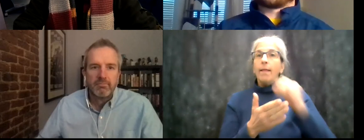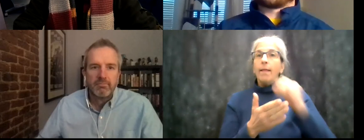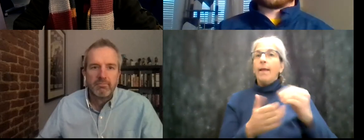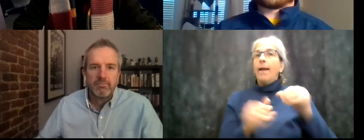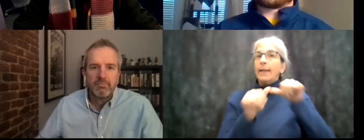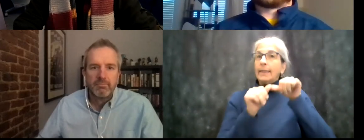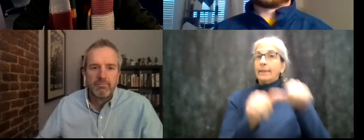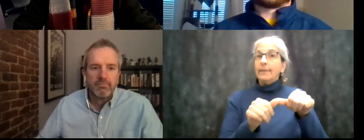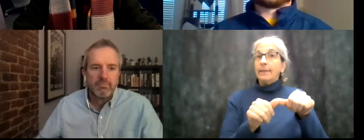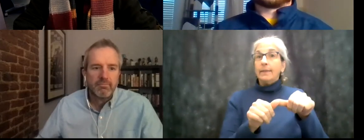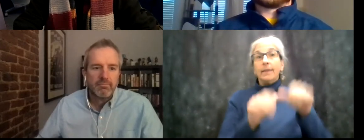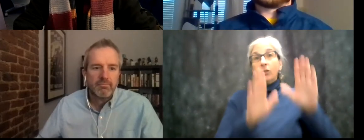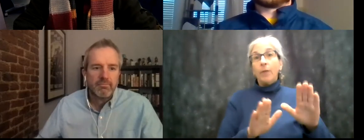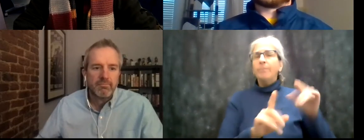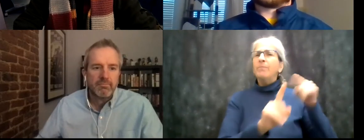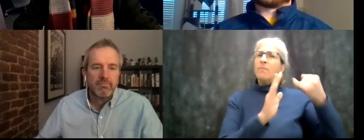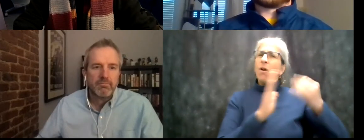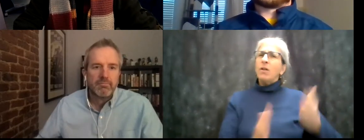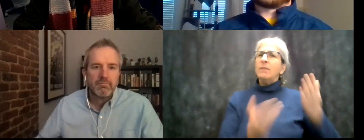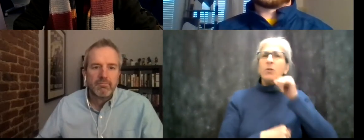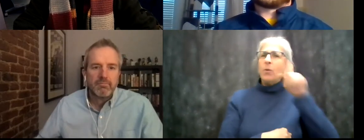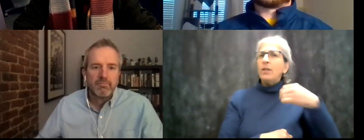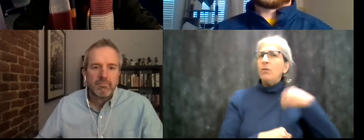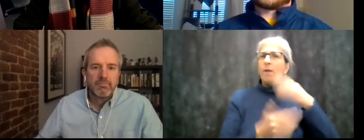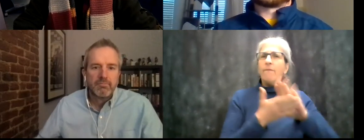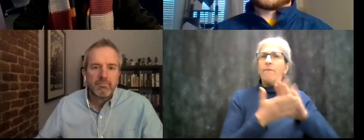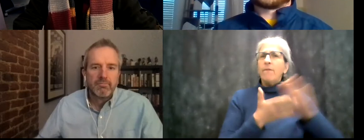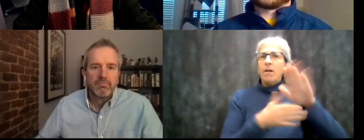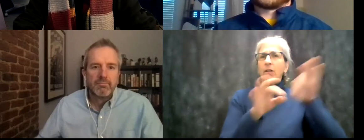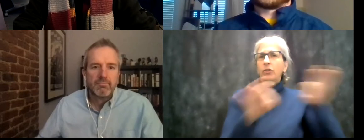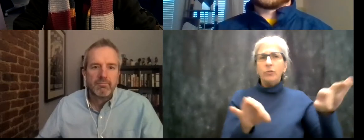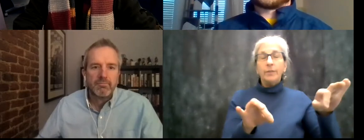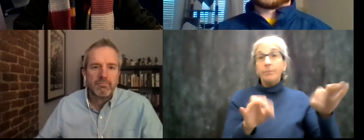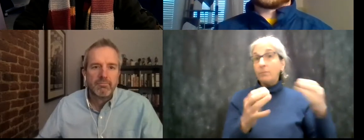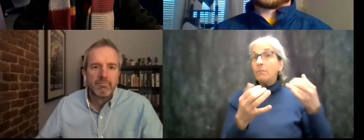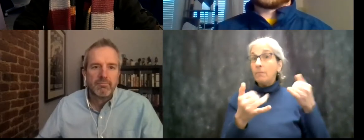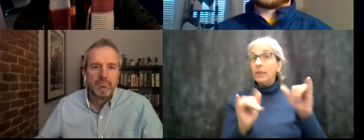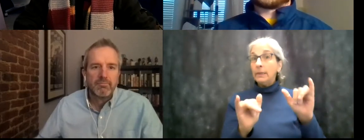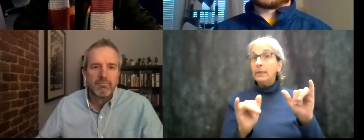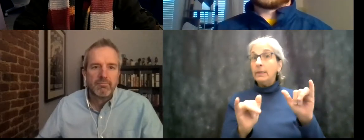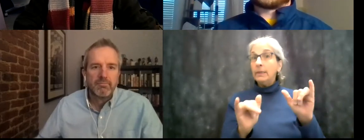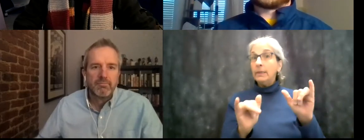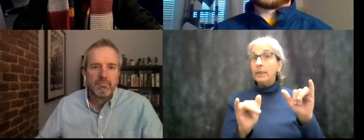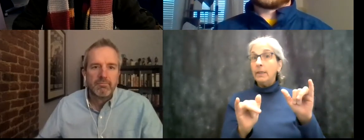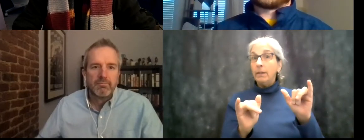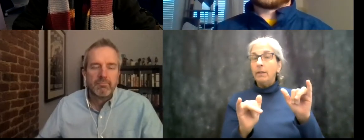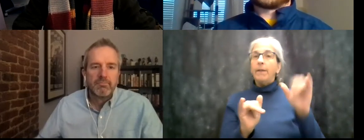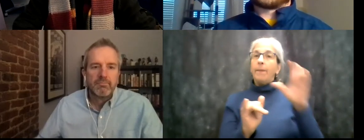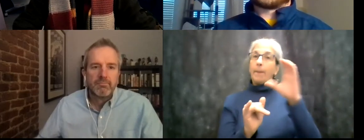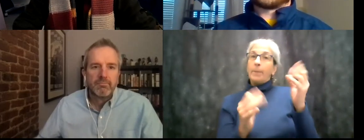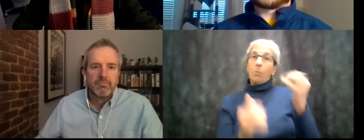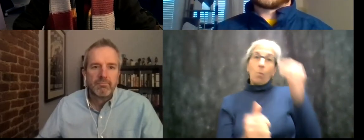may or may not need to have a college degree as an artist. They still want to know that you have some skills.